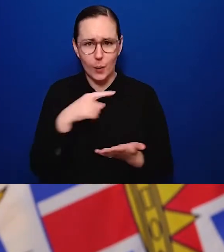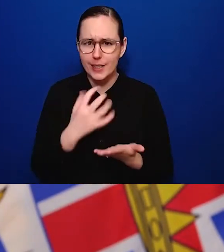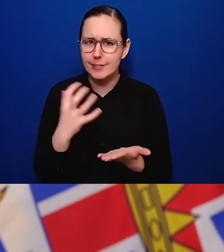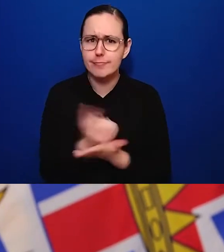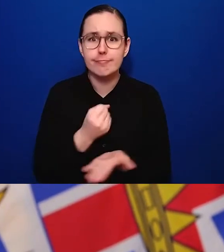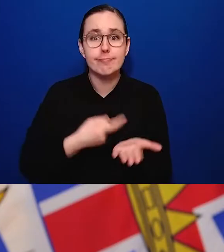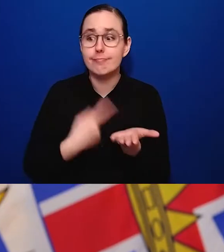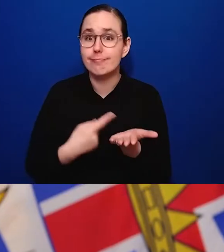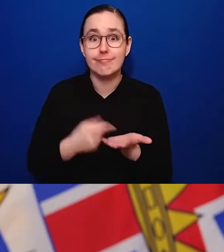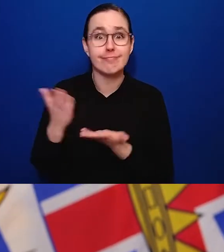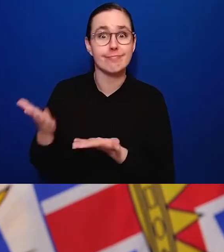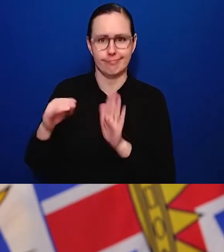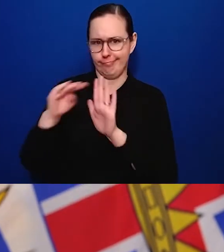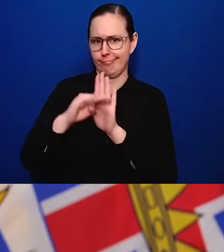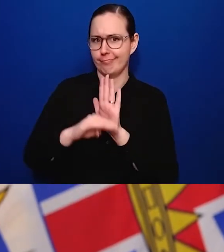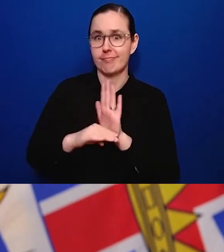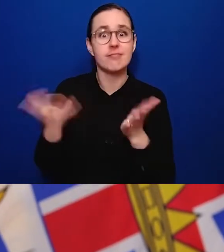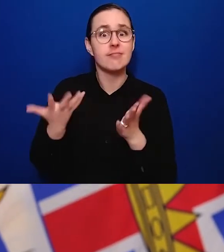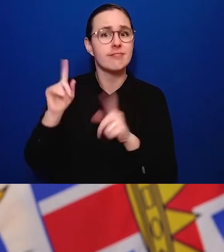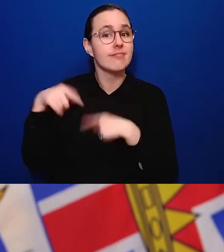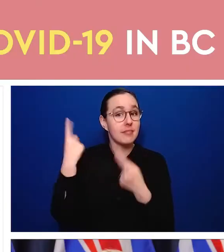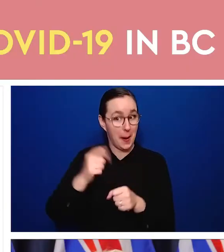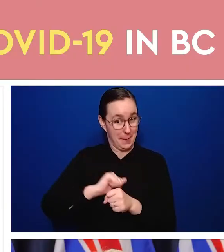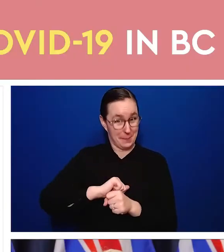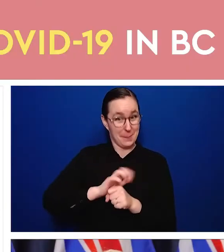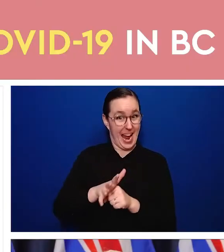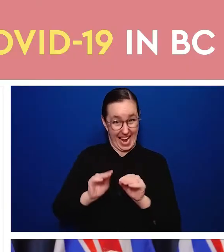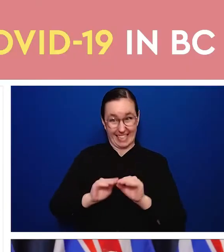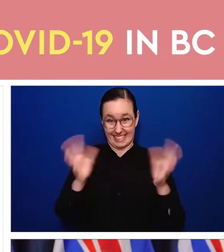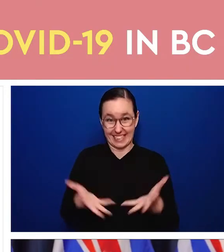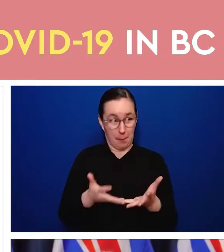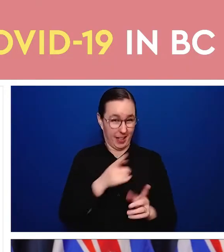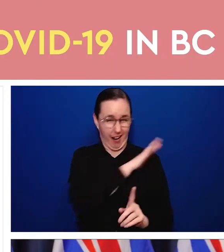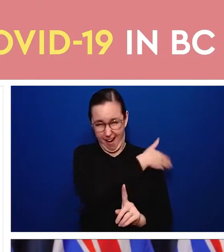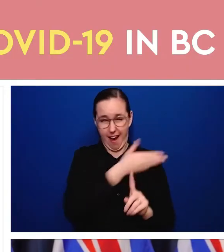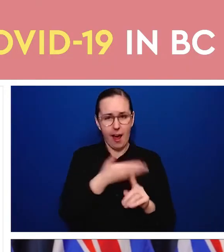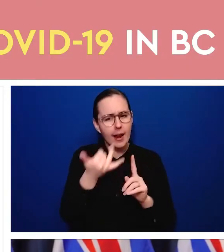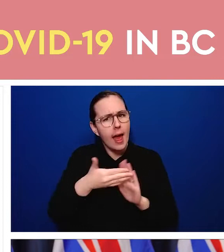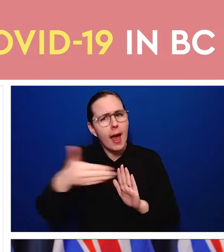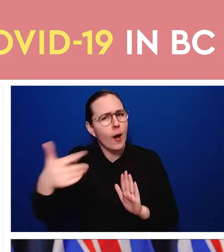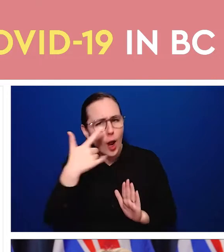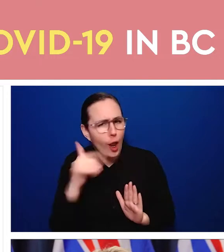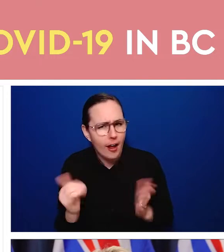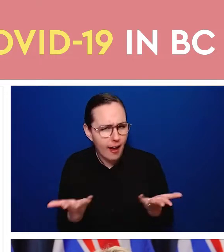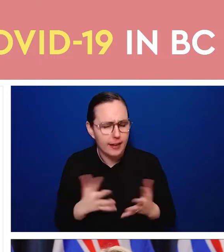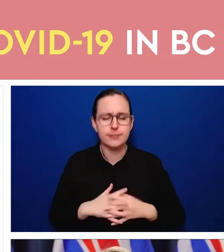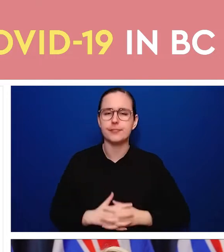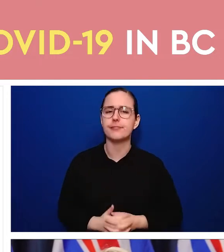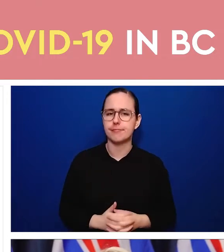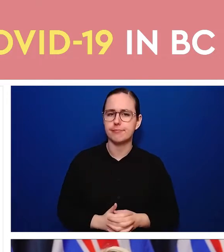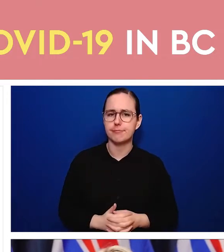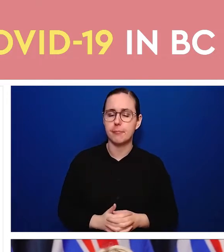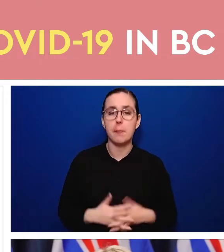talk about where we're going next. To start with, where we are today, we are